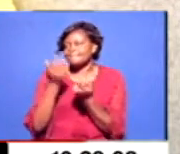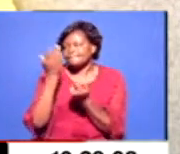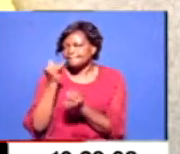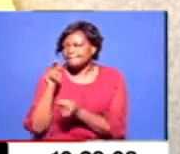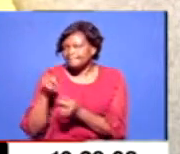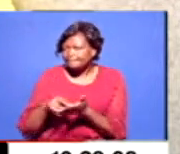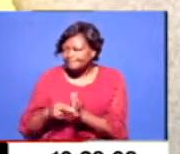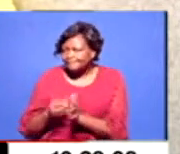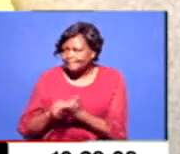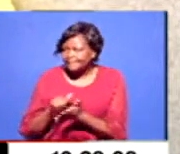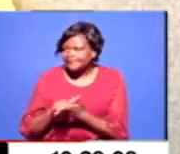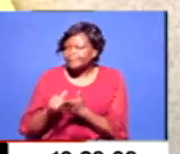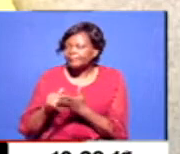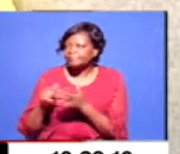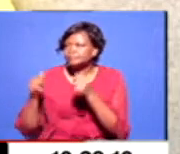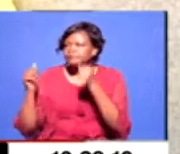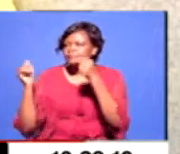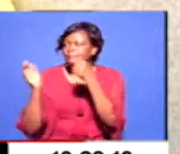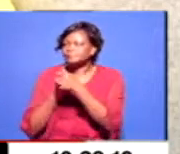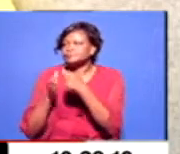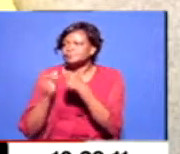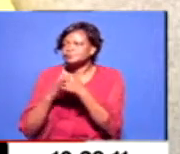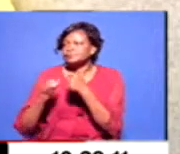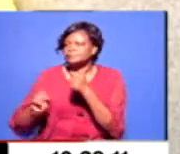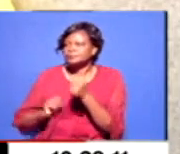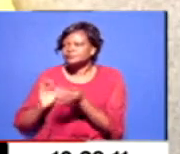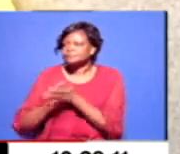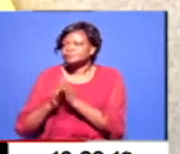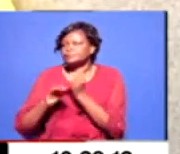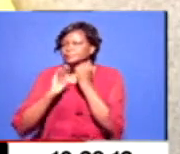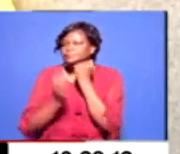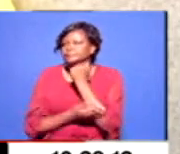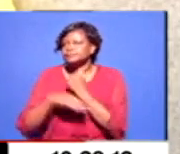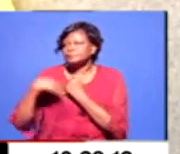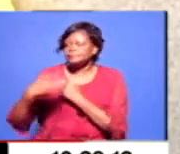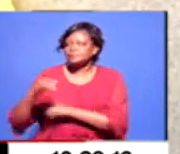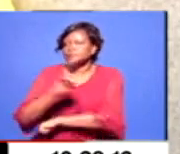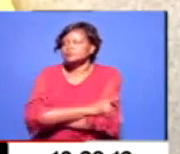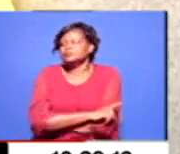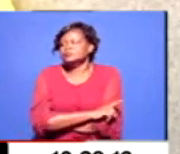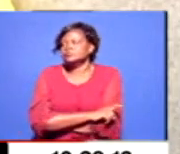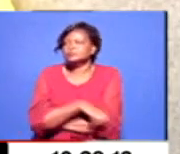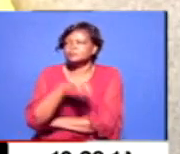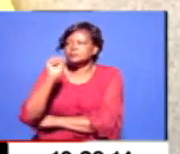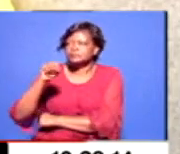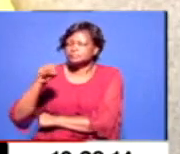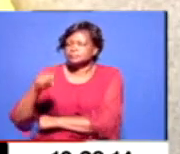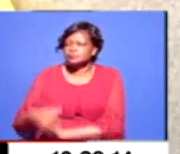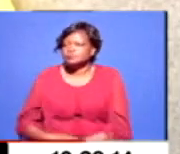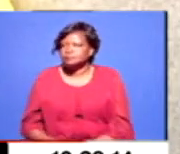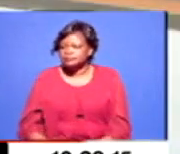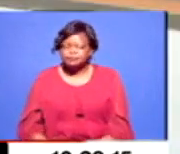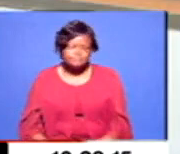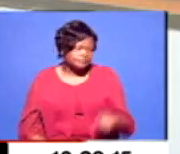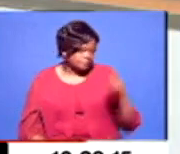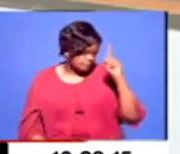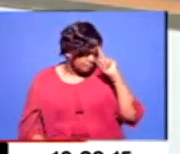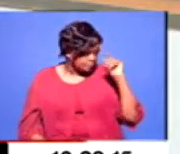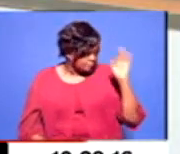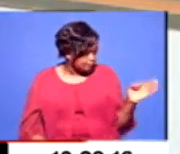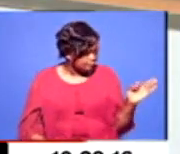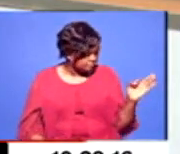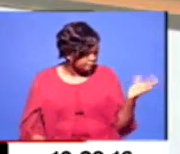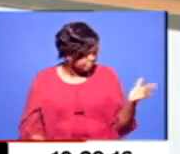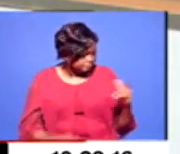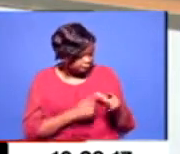means 98 girls get pregnant every day. Mm-hmm. Yes. And it's a serious situation. Yeah. And still